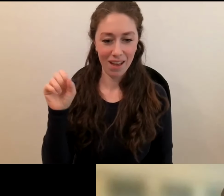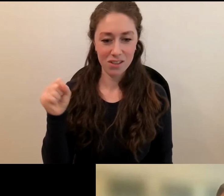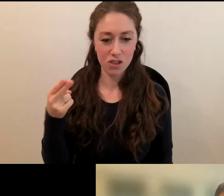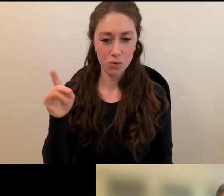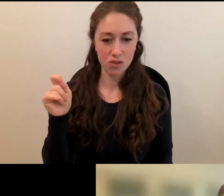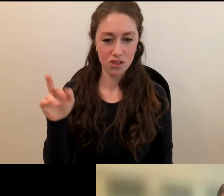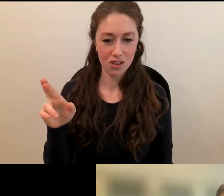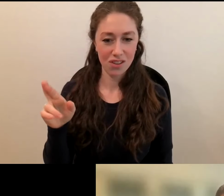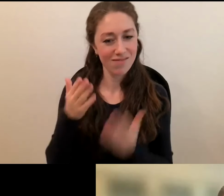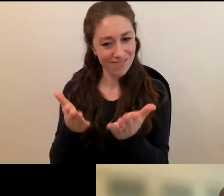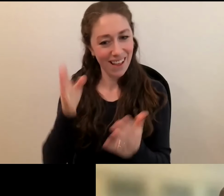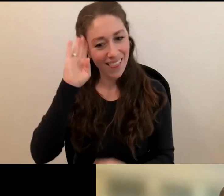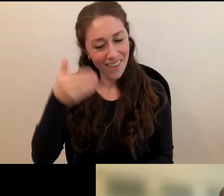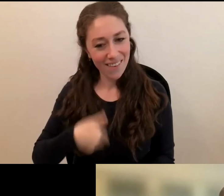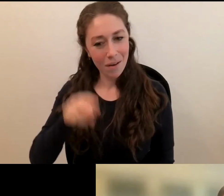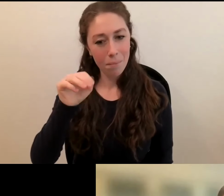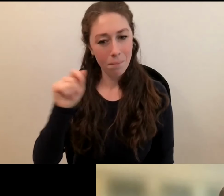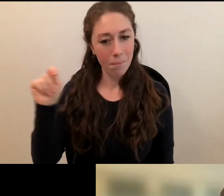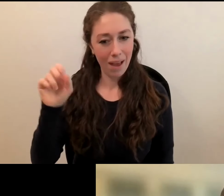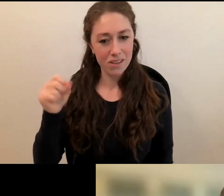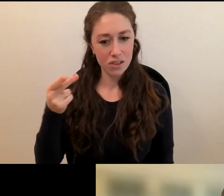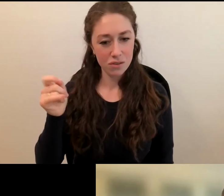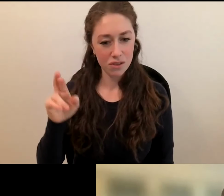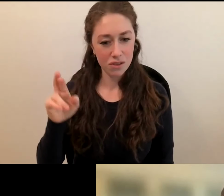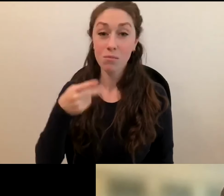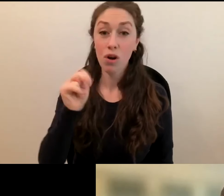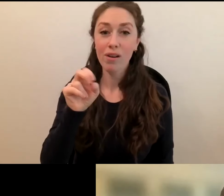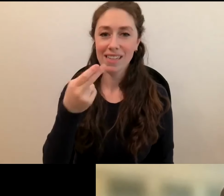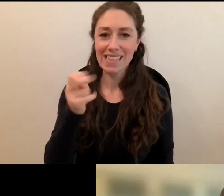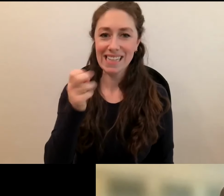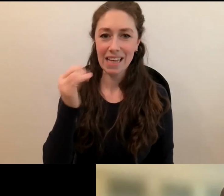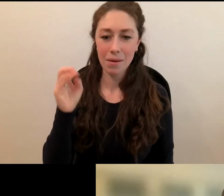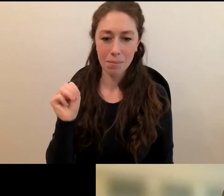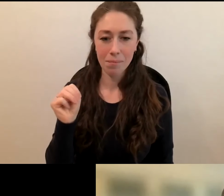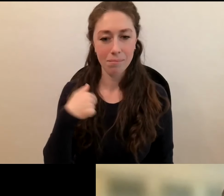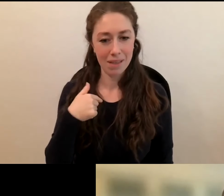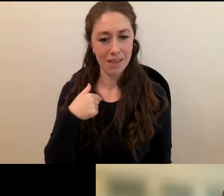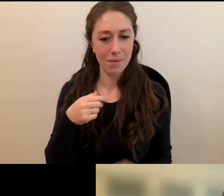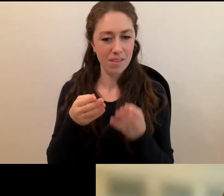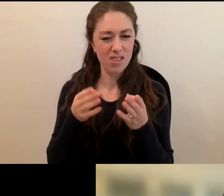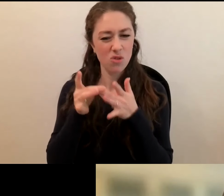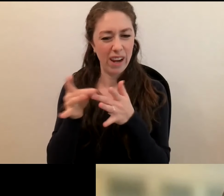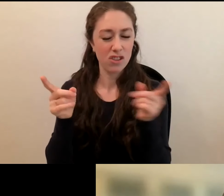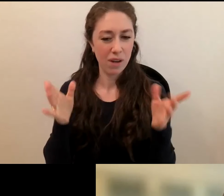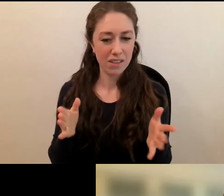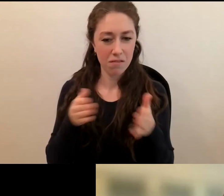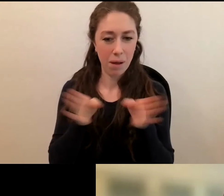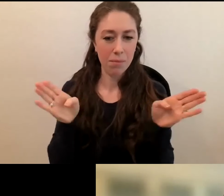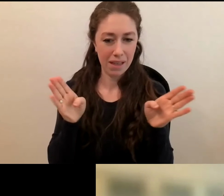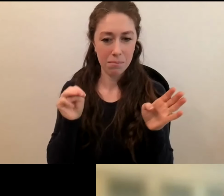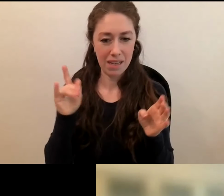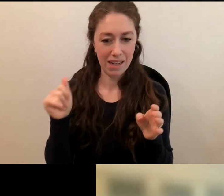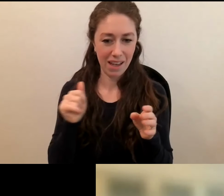Hi, everyone. Good afternoon. I'm Matt Schuster, pronouns he, him. I'm the executive director of Public Media Network. We're a local community